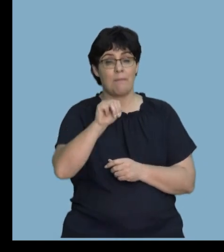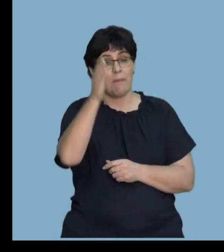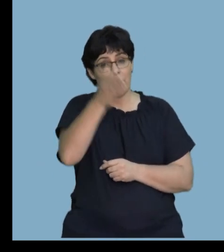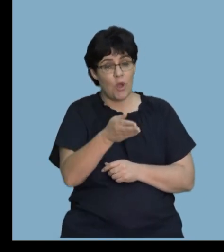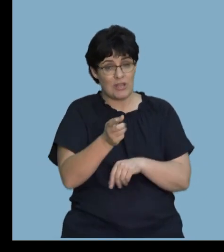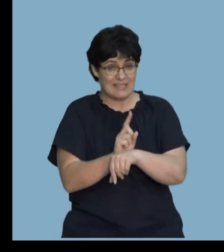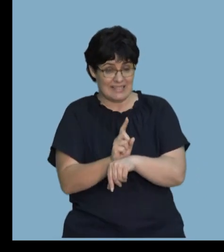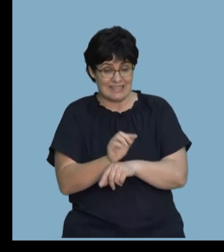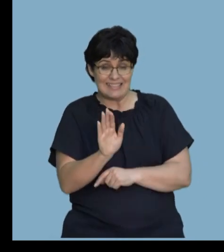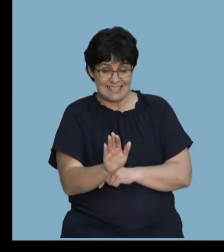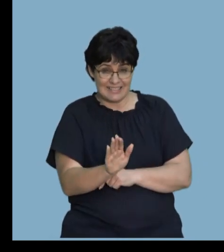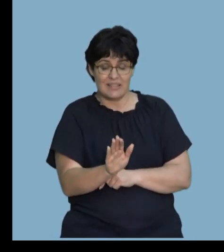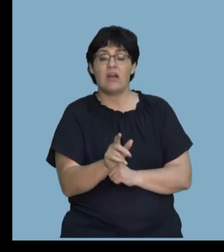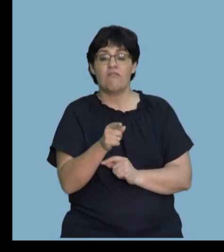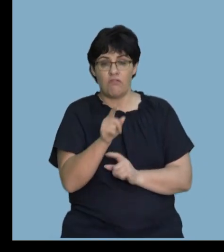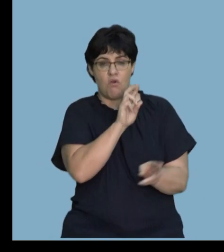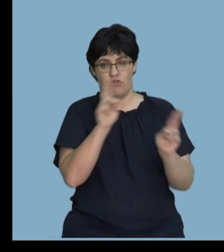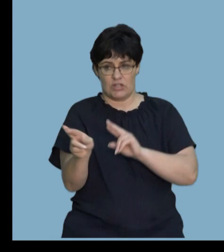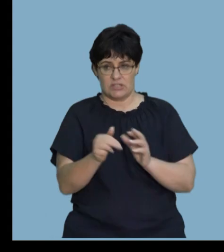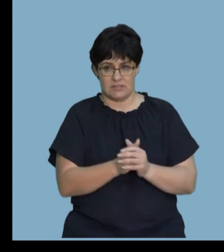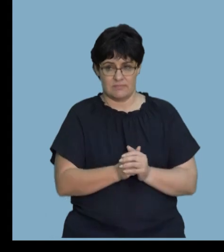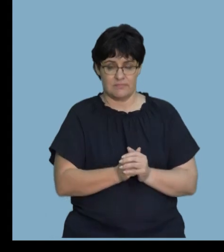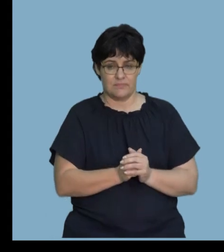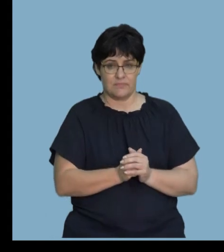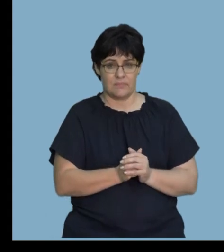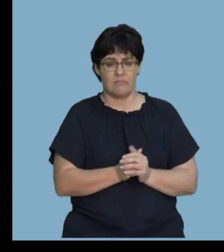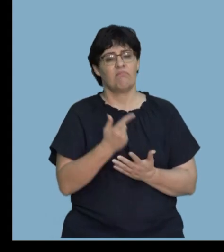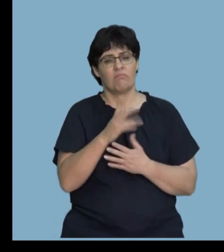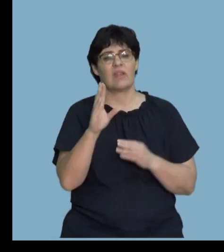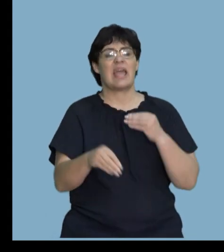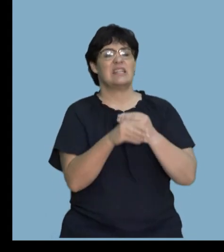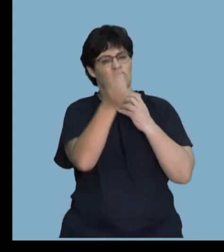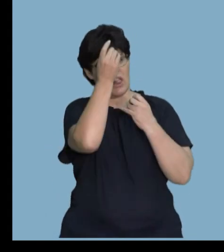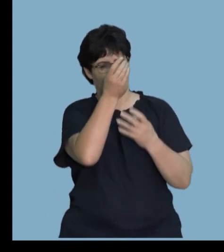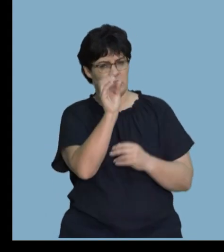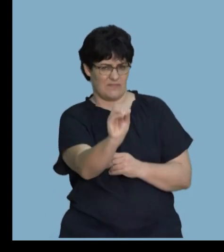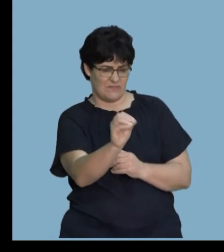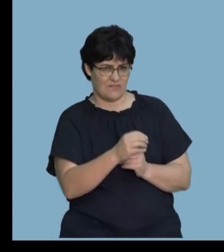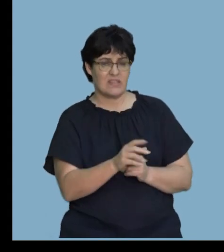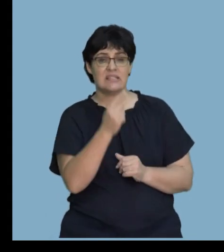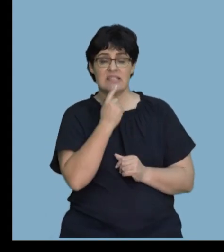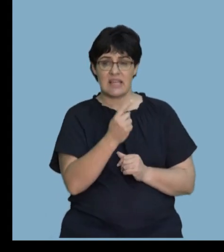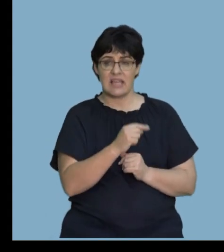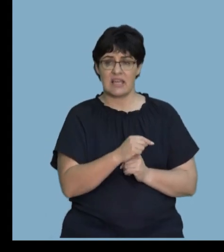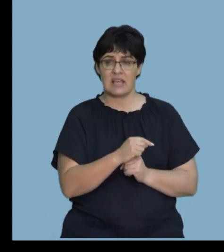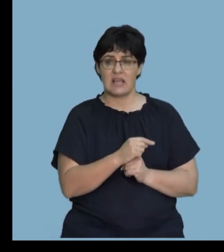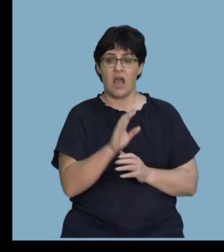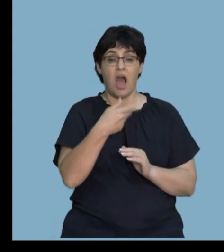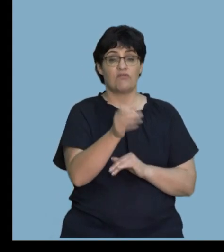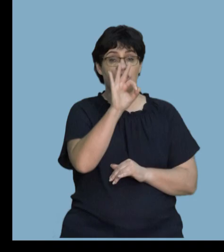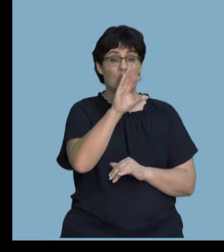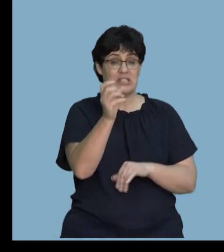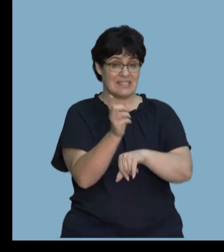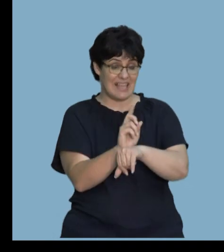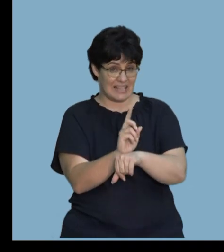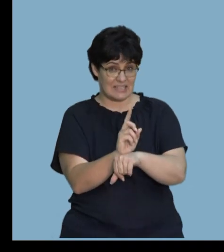second of this reaction. Now, there's additional information it says after a period of 30 seconds,